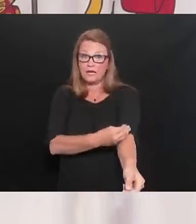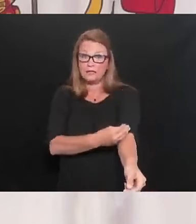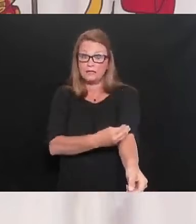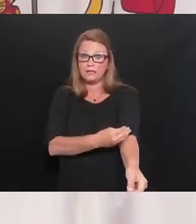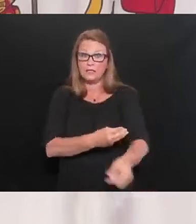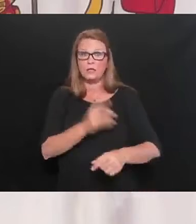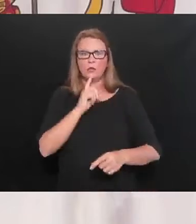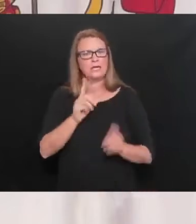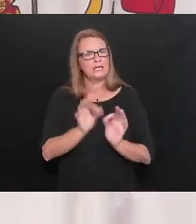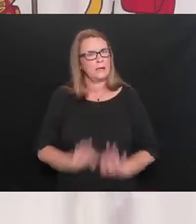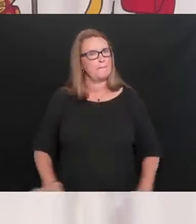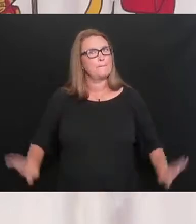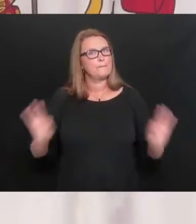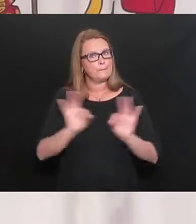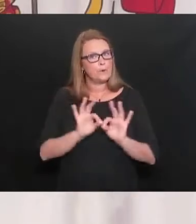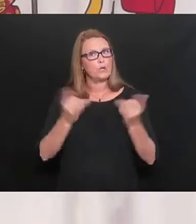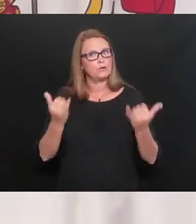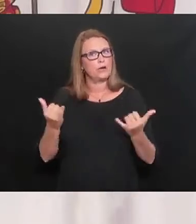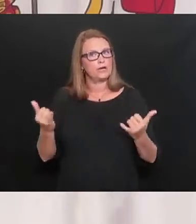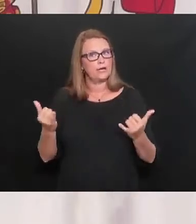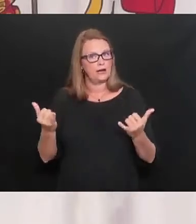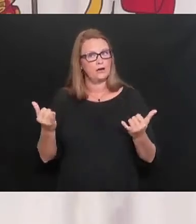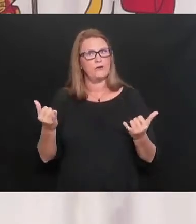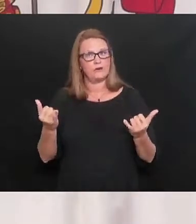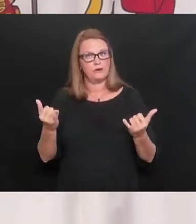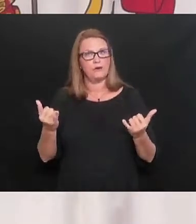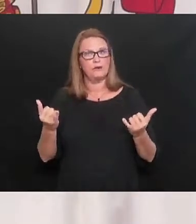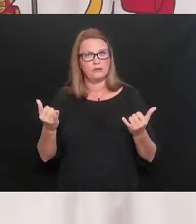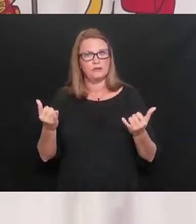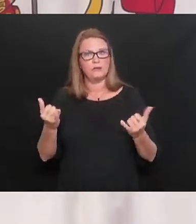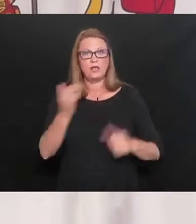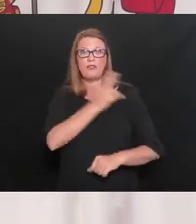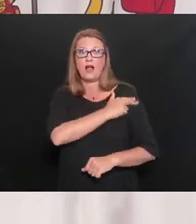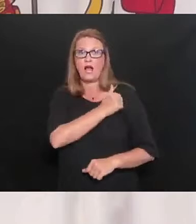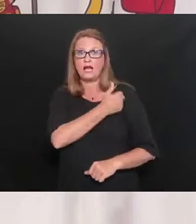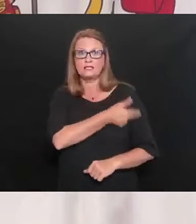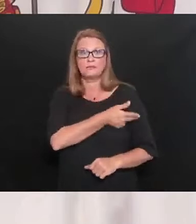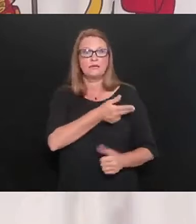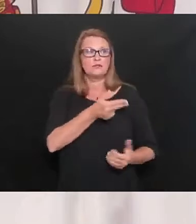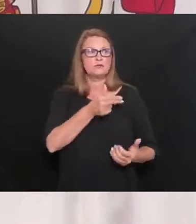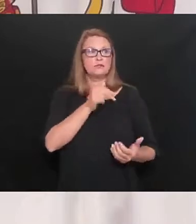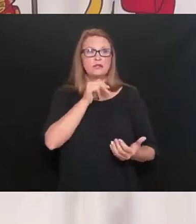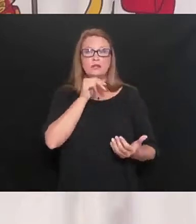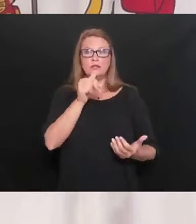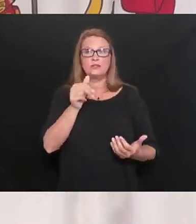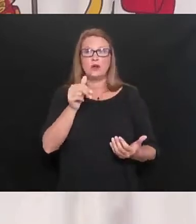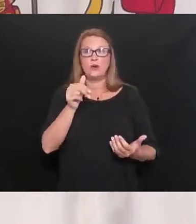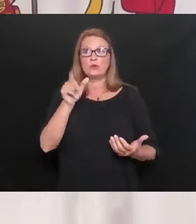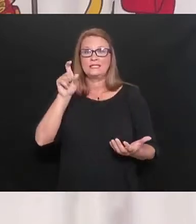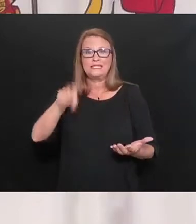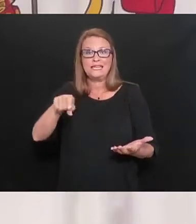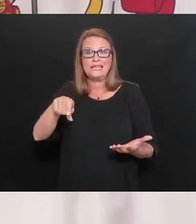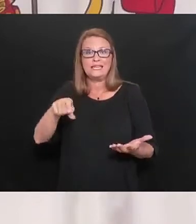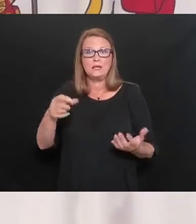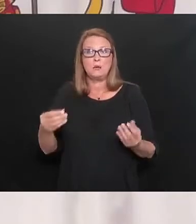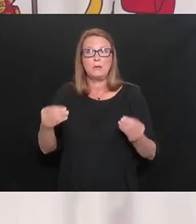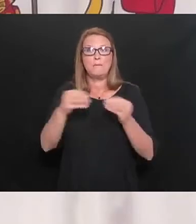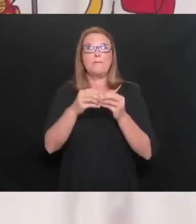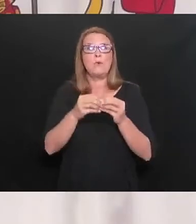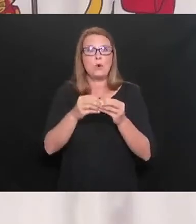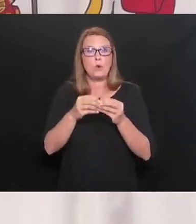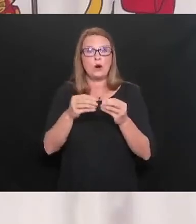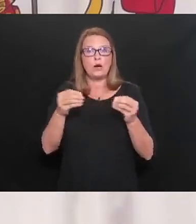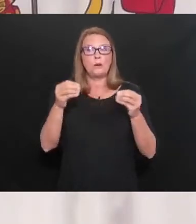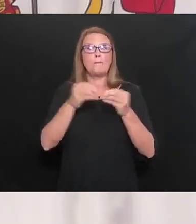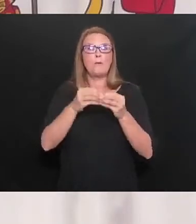really important, especially in these times and everything, and our hospitals don't need to have more and more and more wear